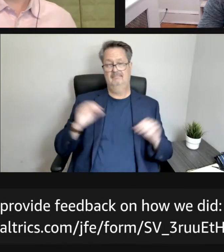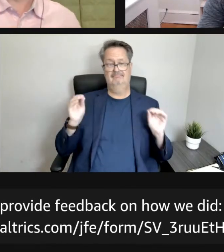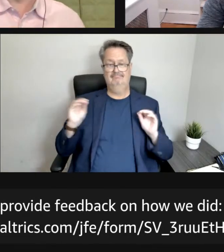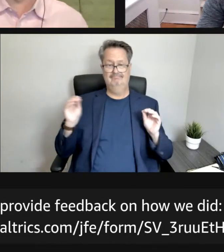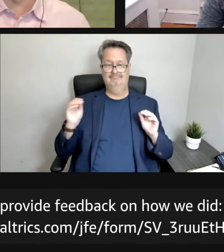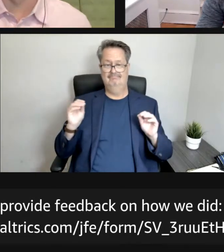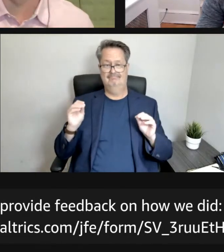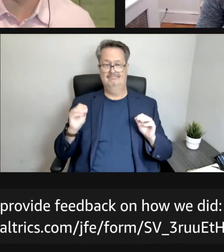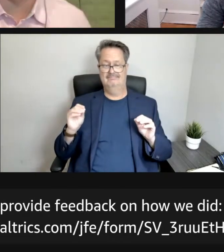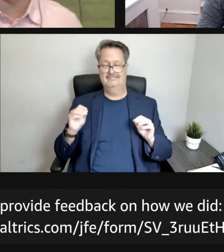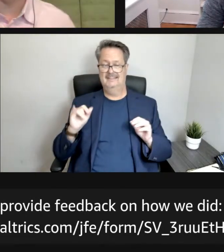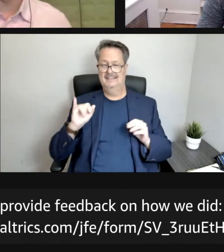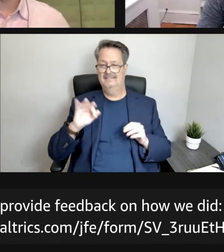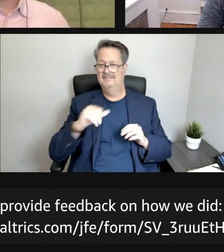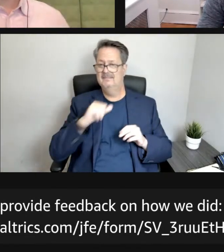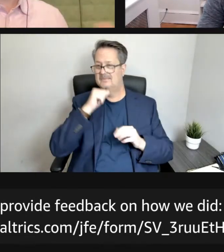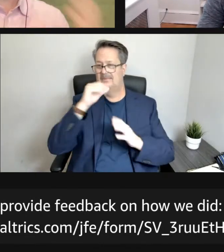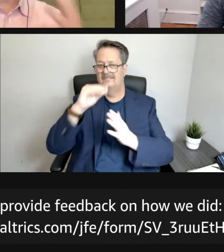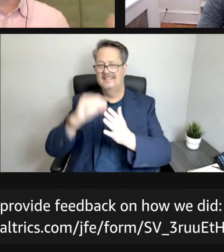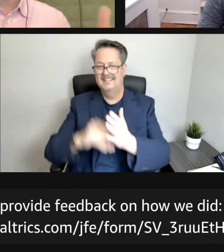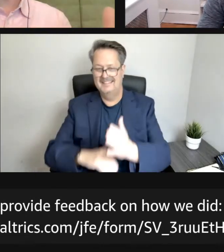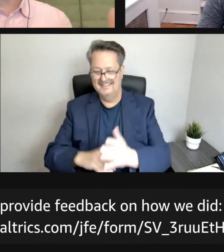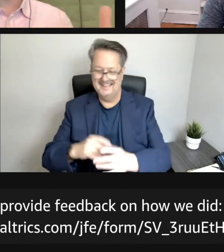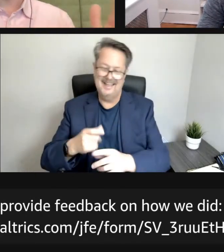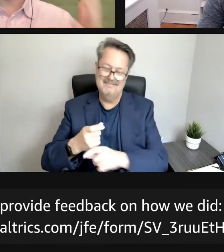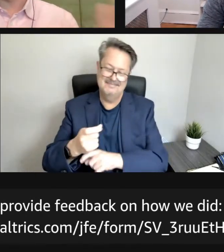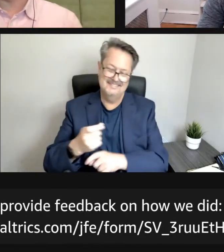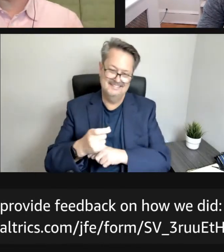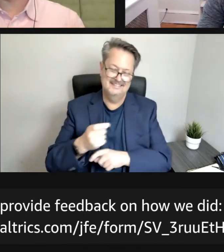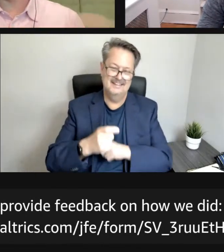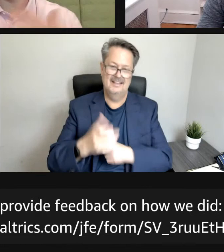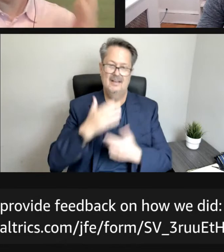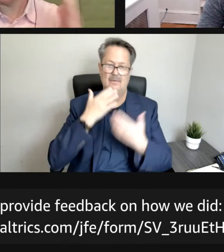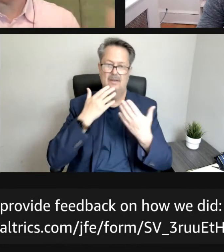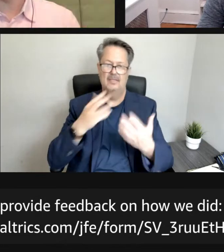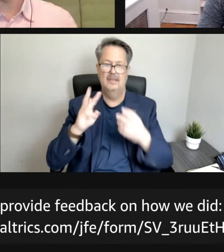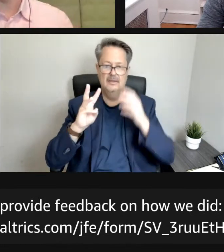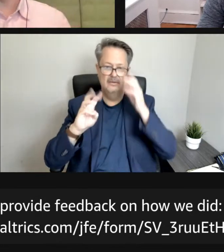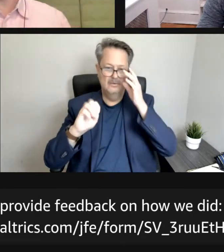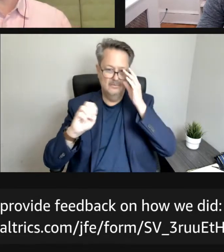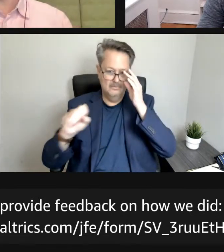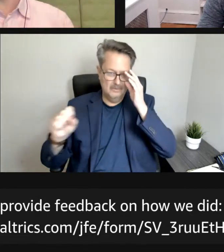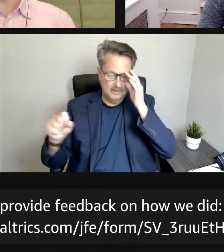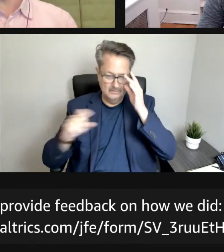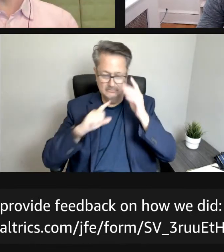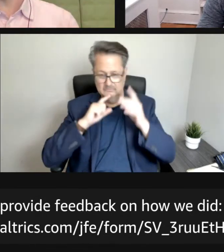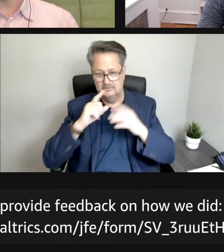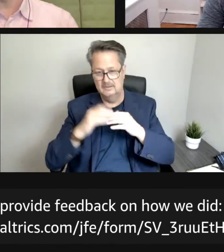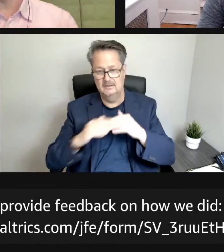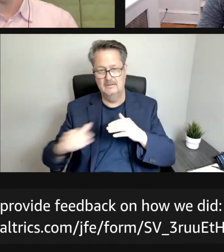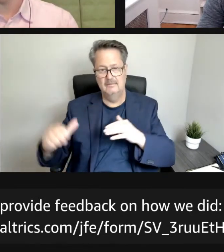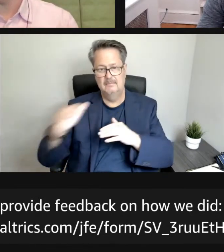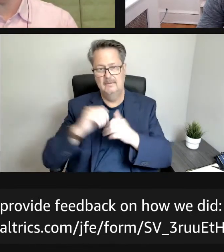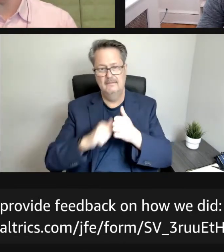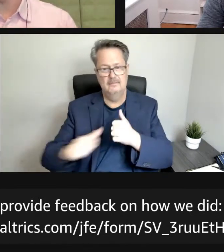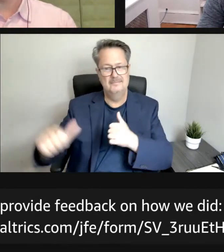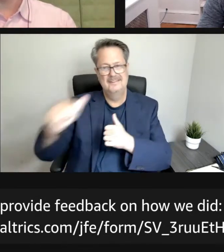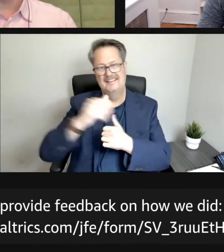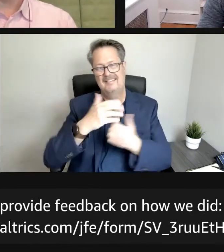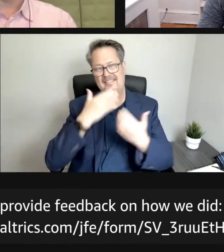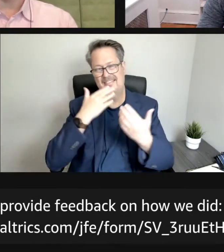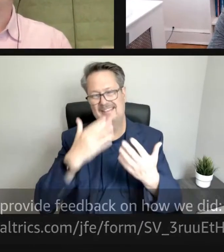But I want to thank Wes. Wes, you've really gone above and beyond here. Thank you so